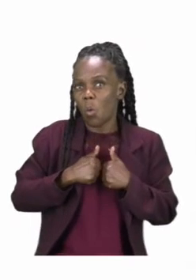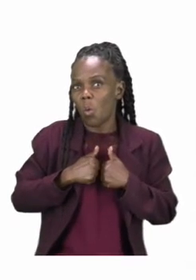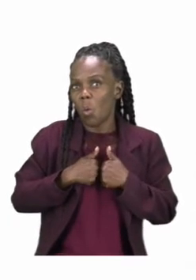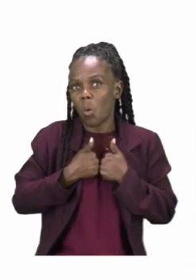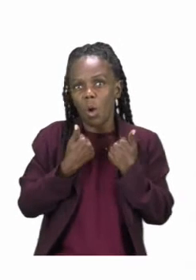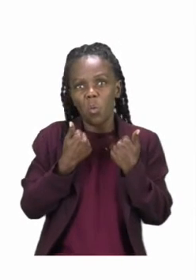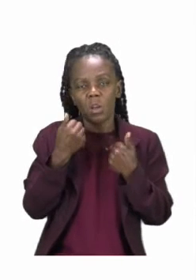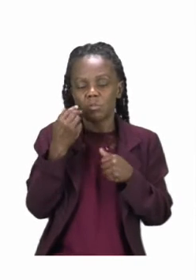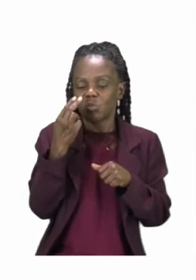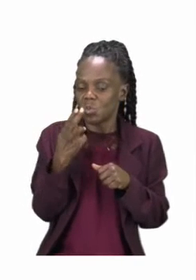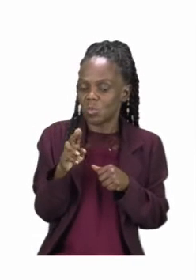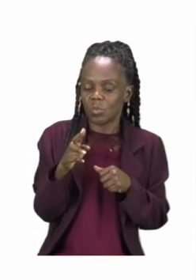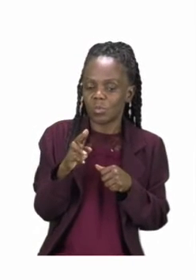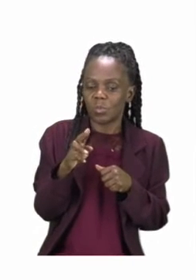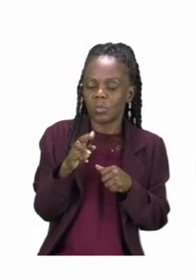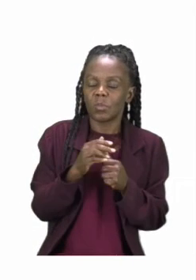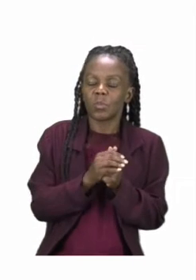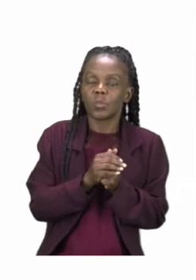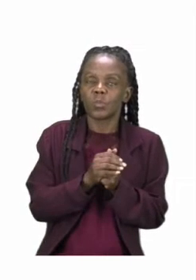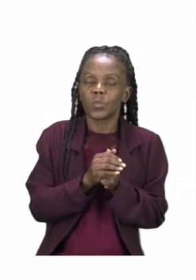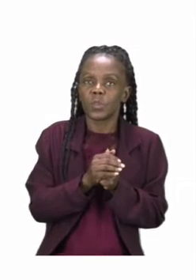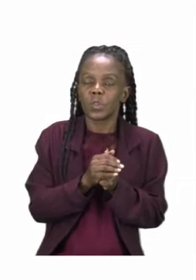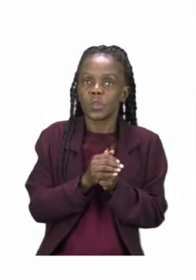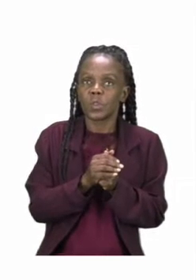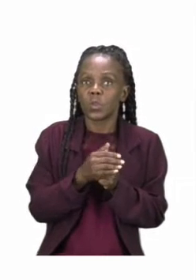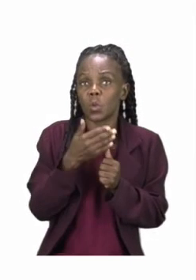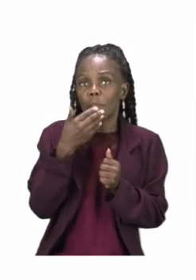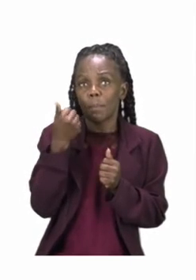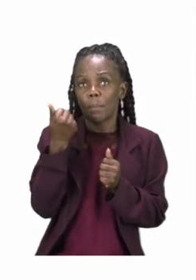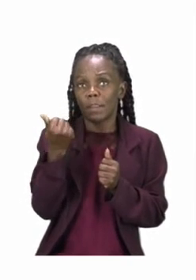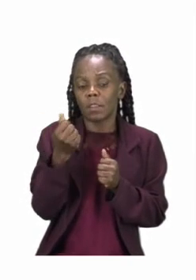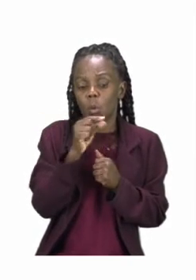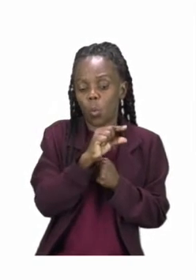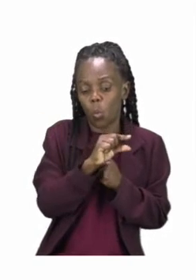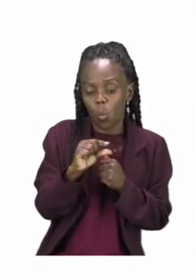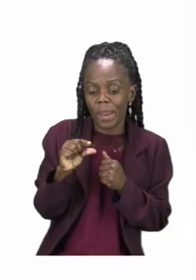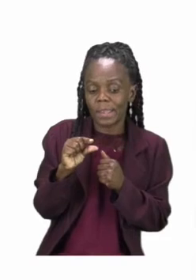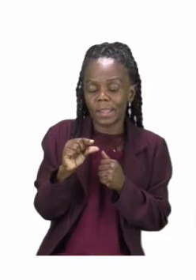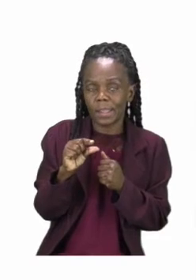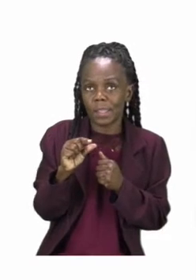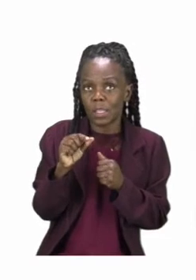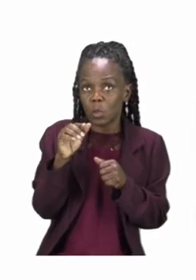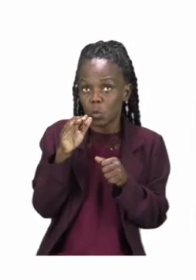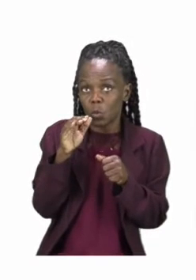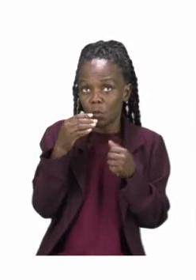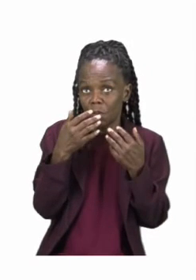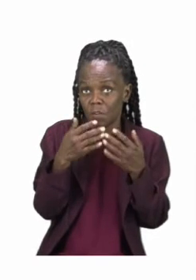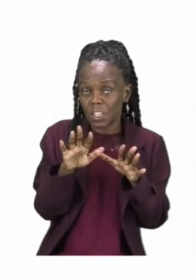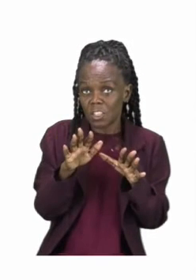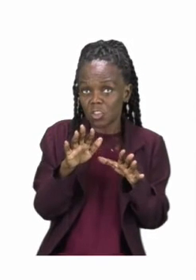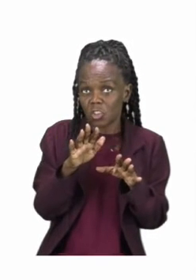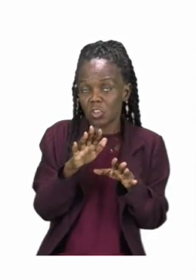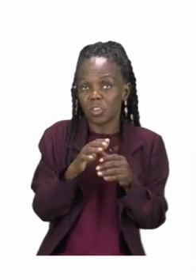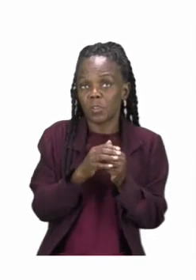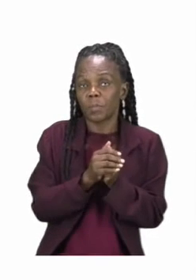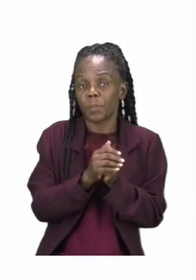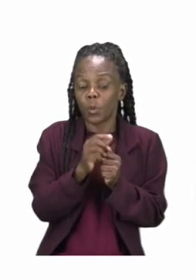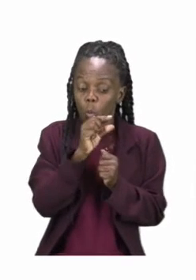our. So the best word to use to complete this sentence is the